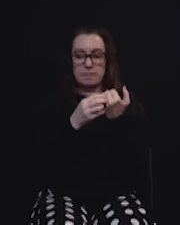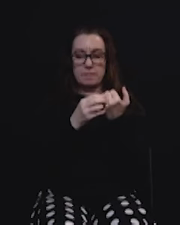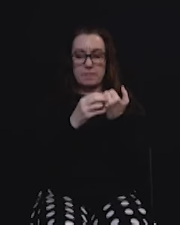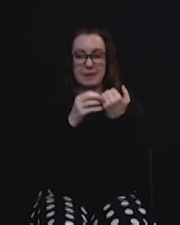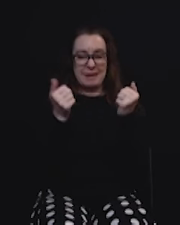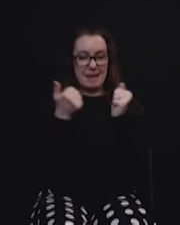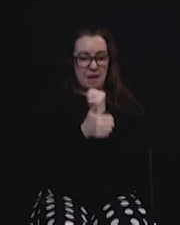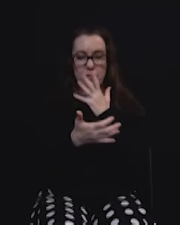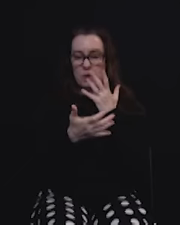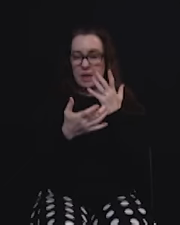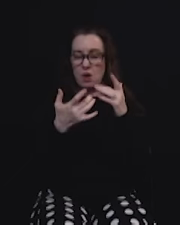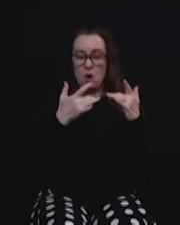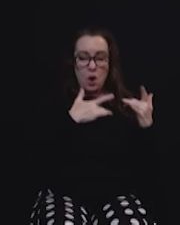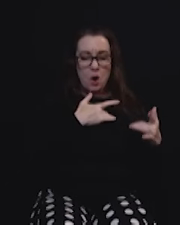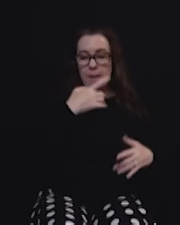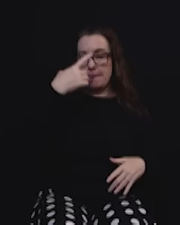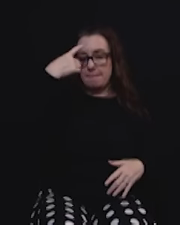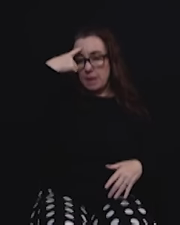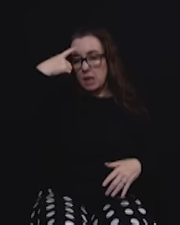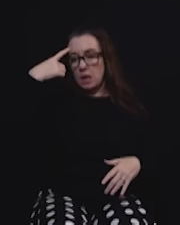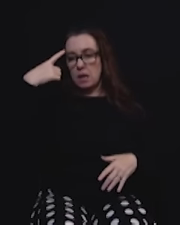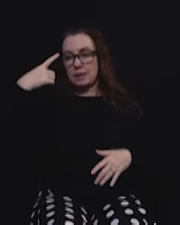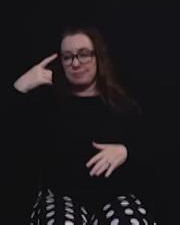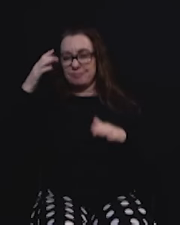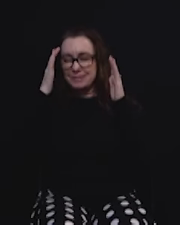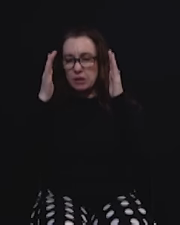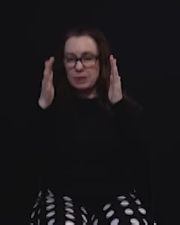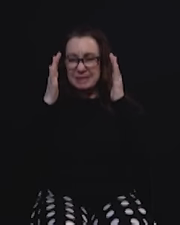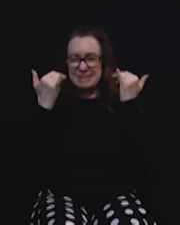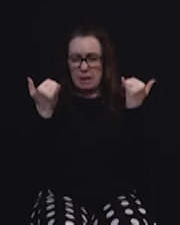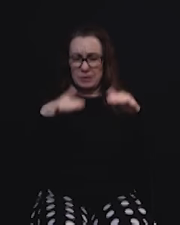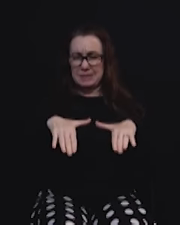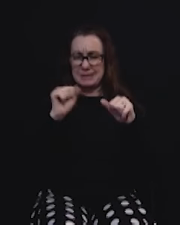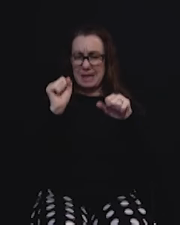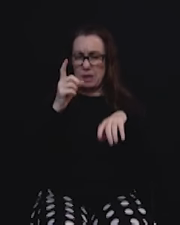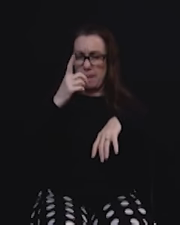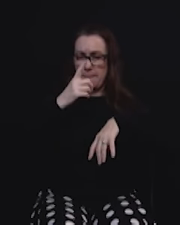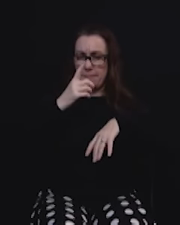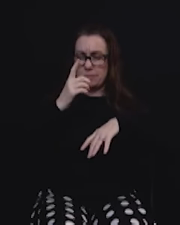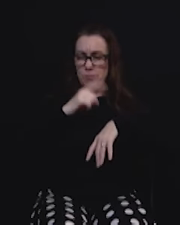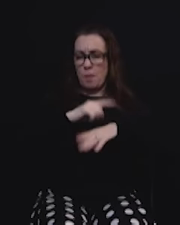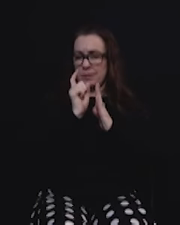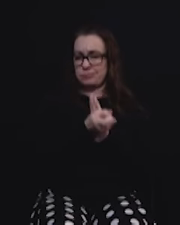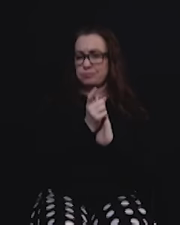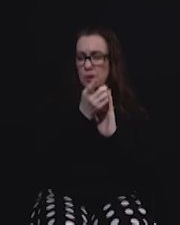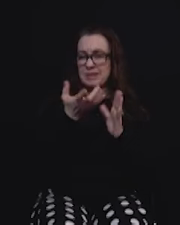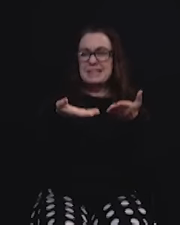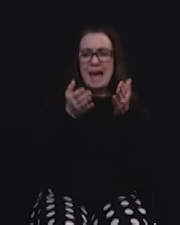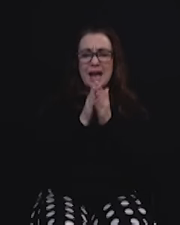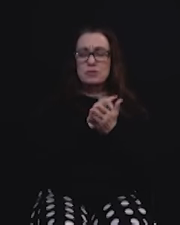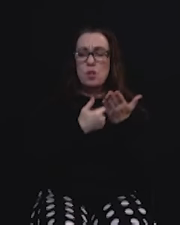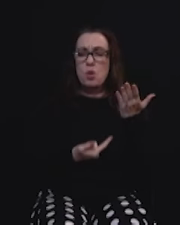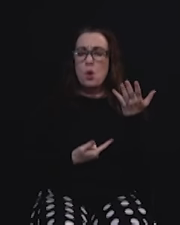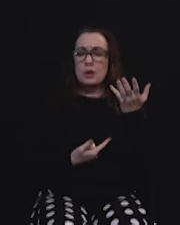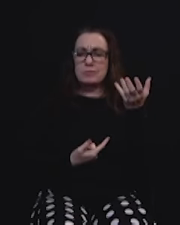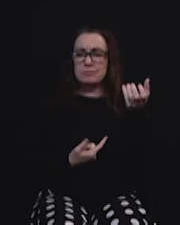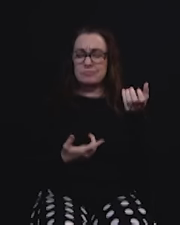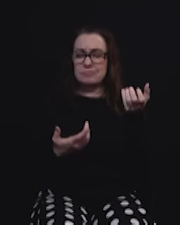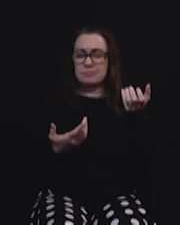every mind hearing me right now, Lord God, let's take just a moment. I want to invite you just to ask the Lord, ask him by the